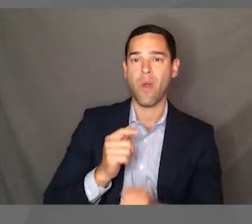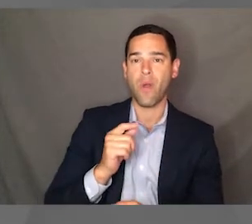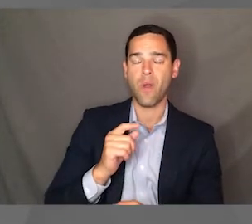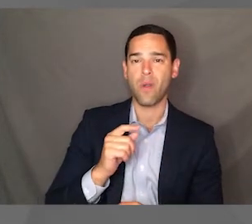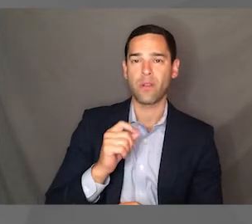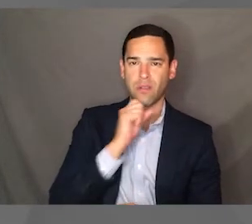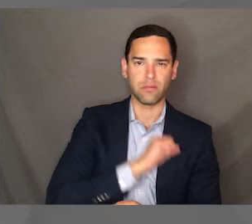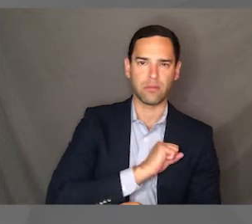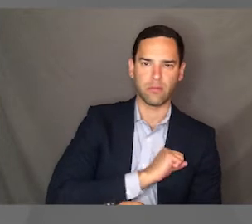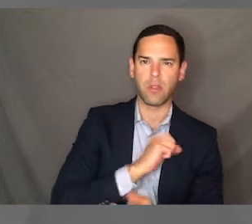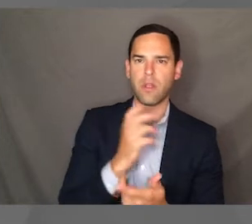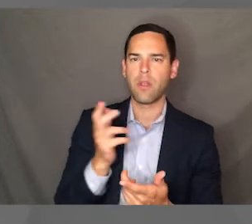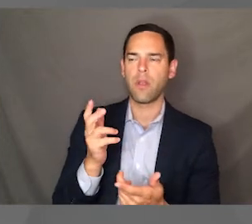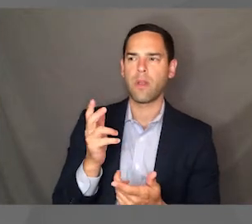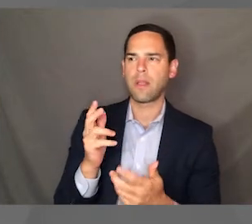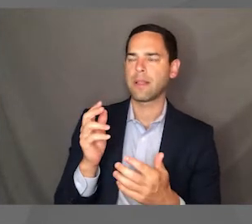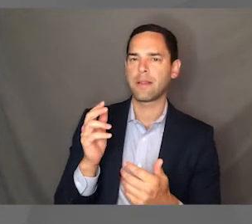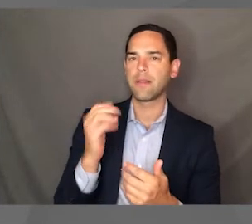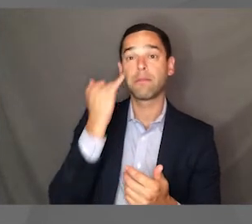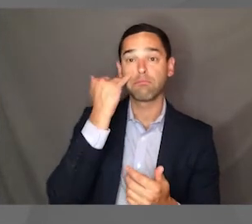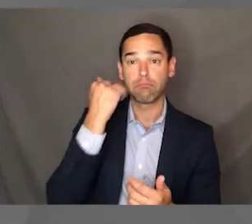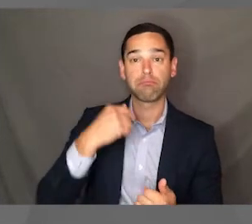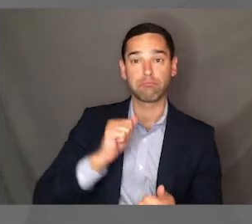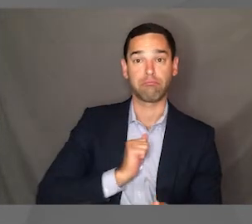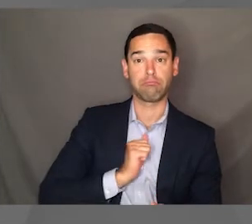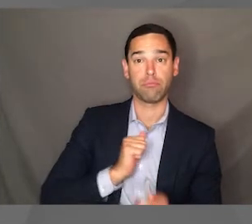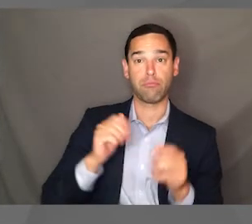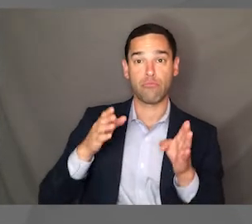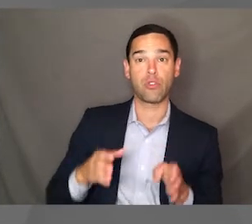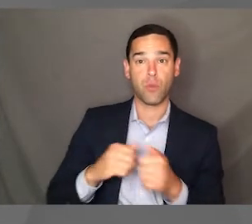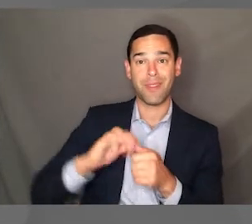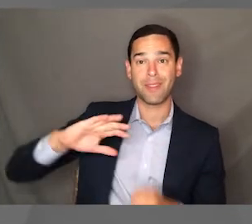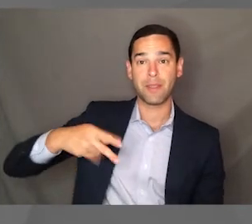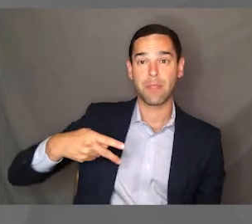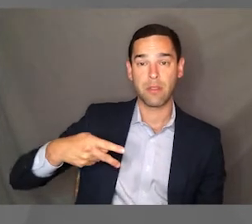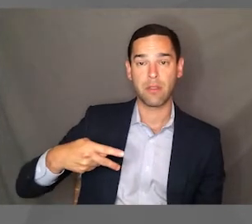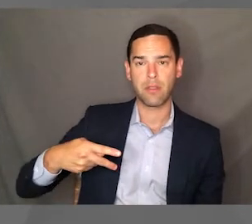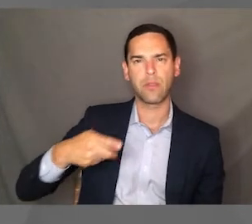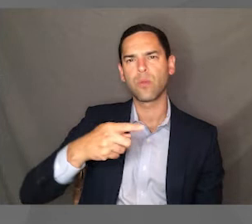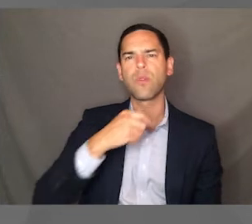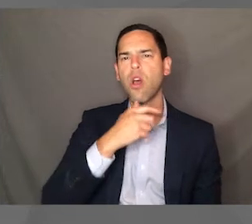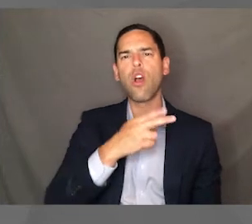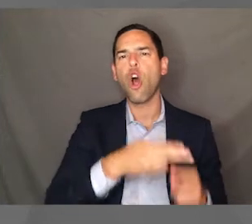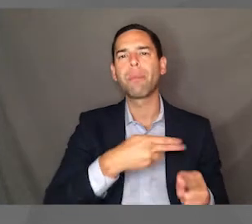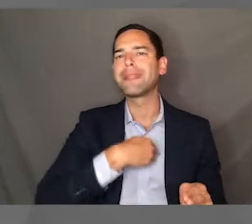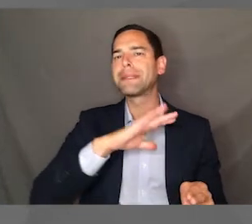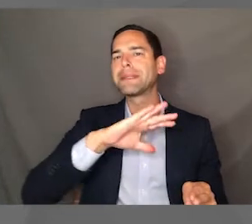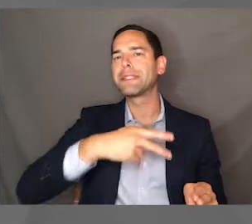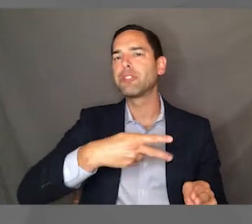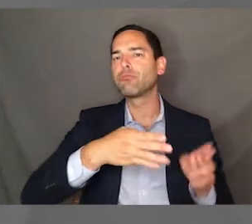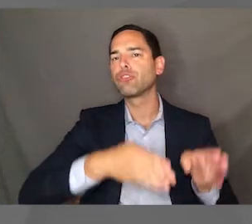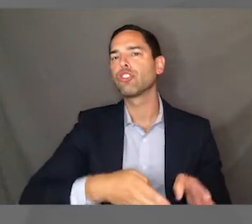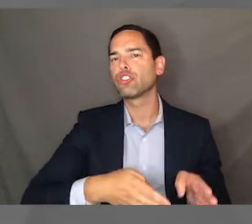I'm a person with cerebral palsy, so you wouldn't call me a CP person. You would